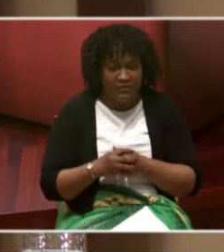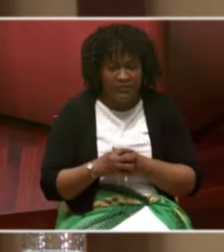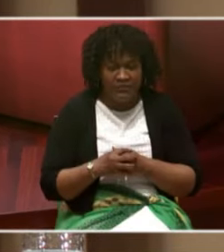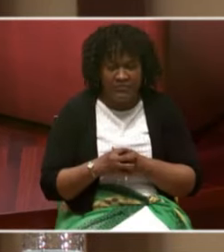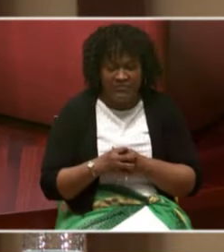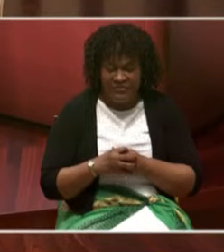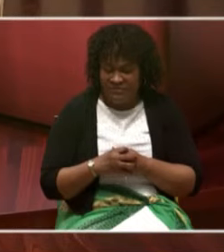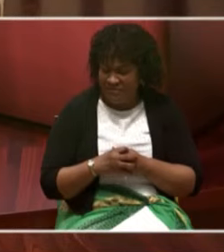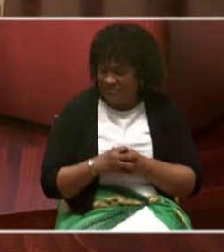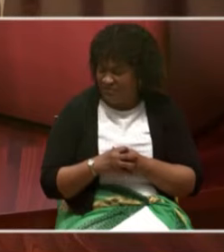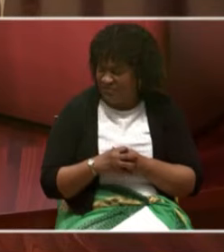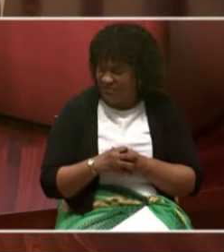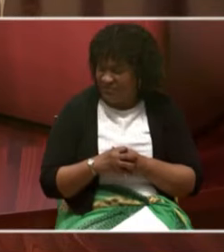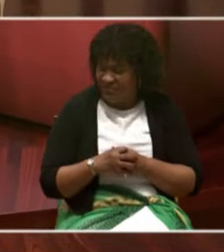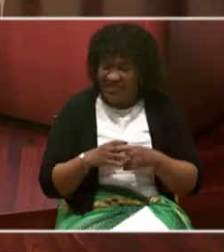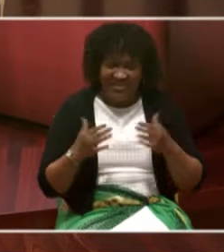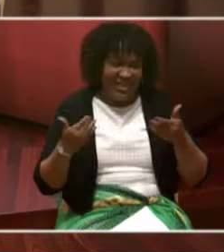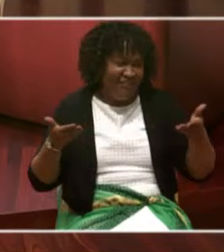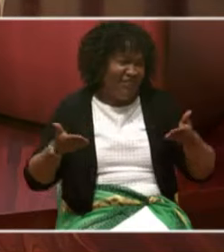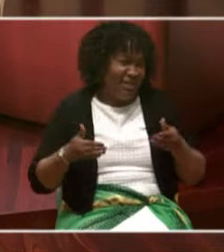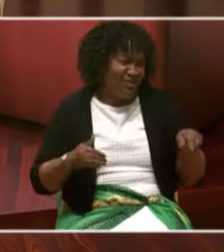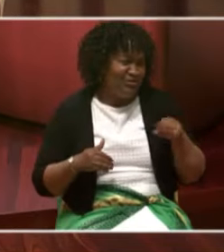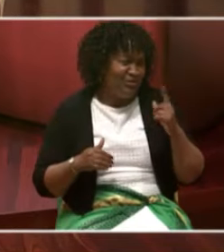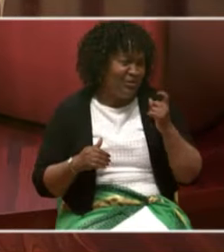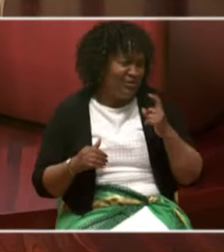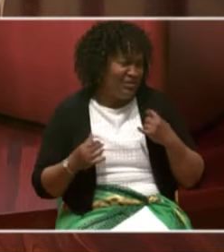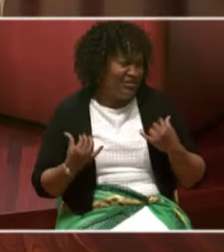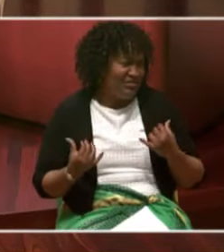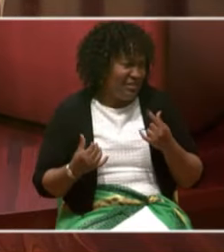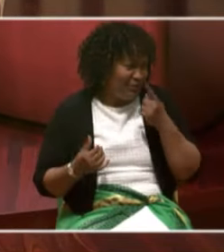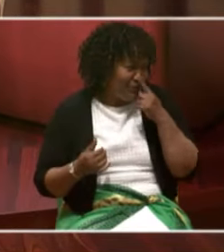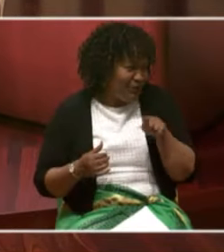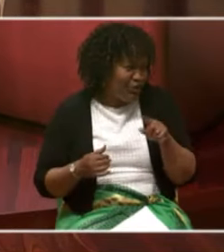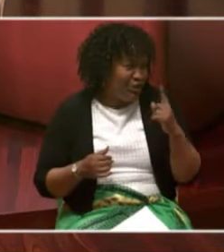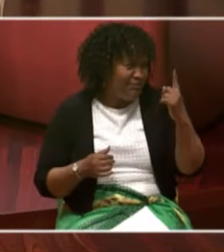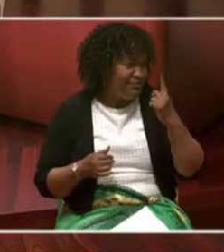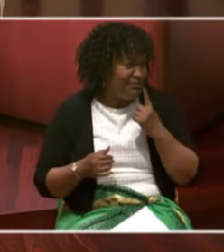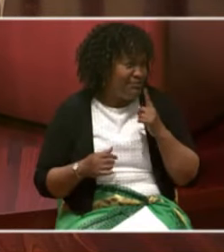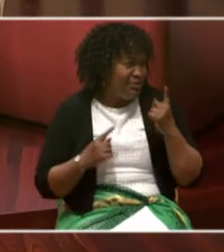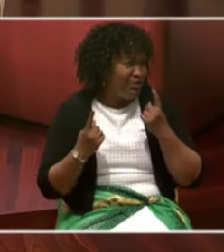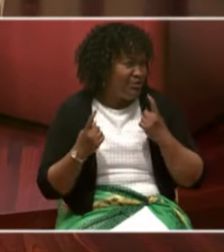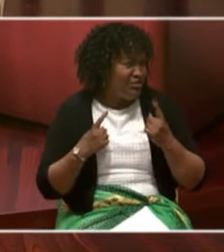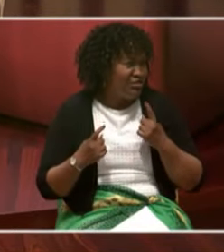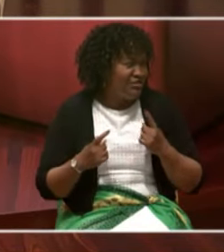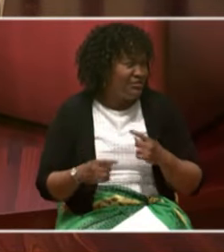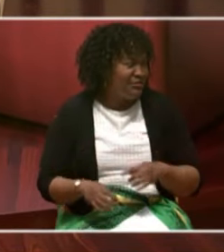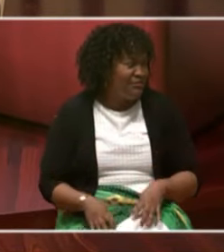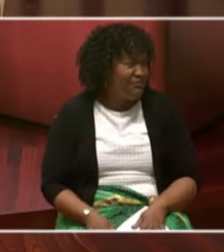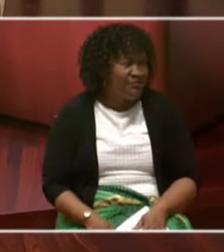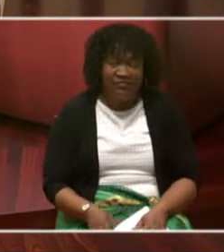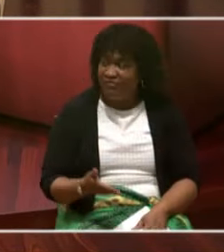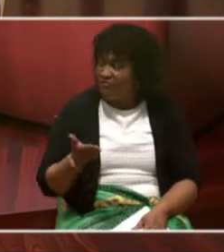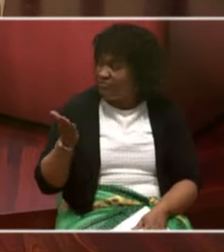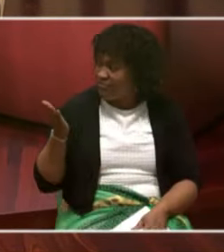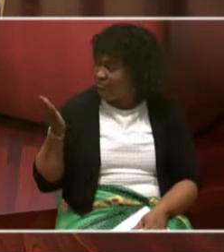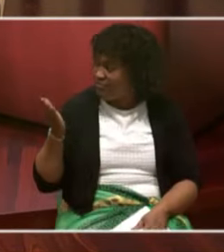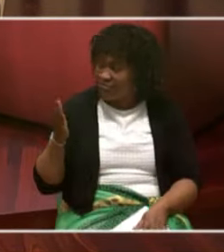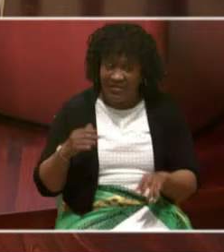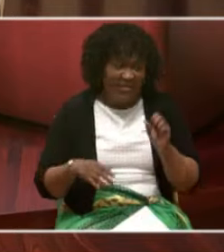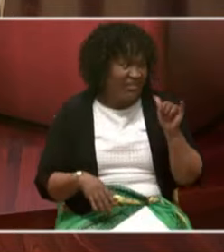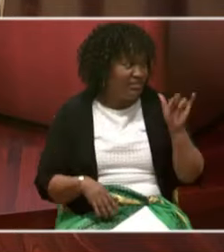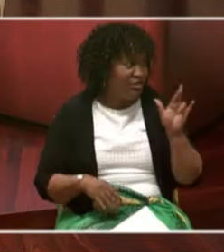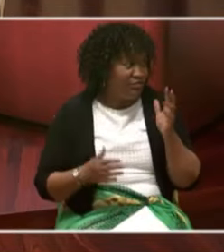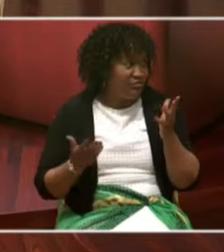And you're going to stand up, you're going to speak up, and speak out. And sometimes you can speak without